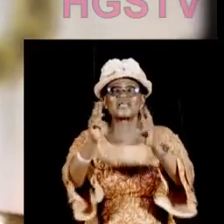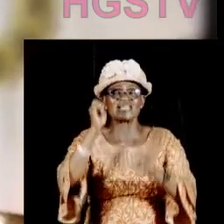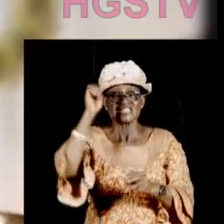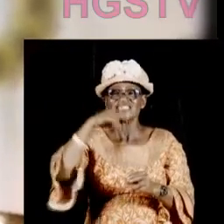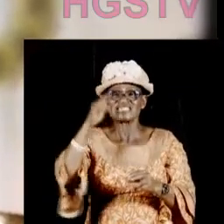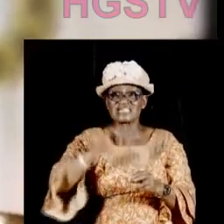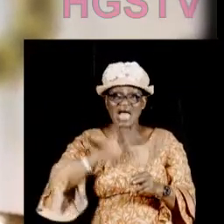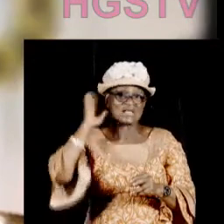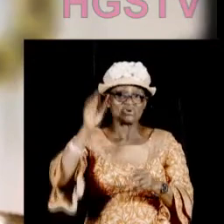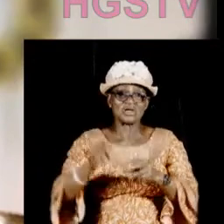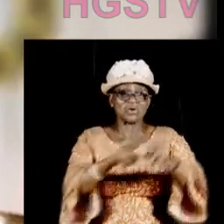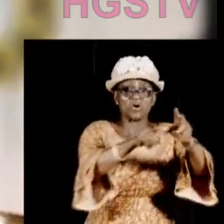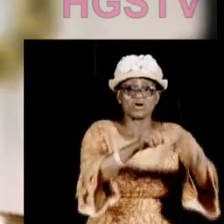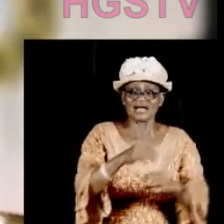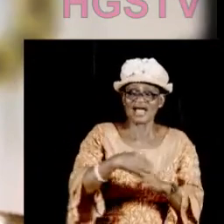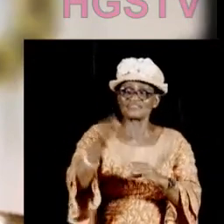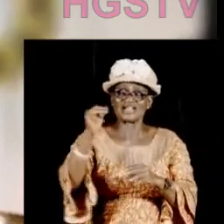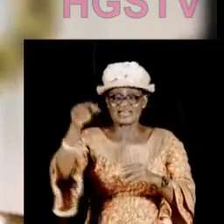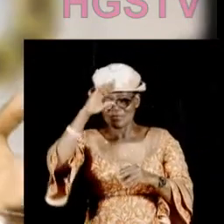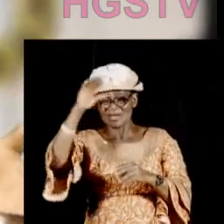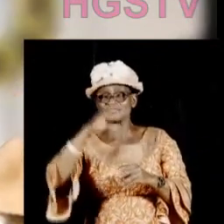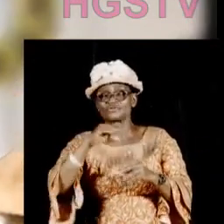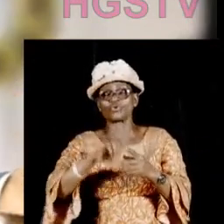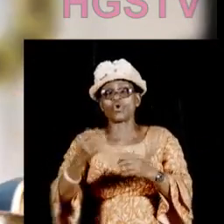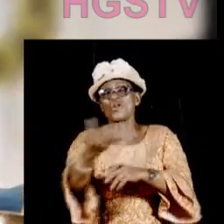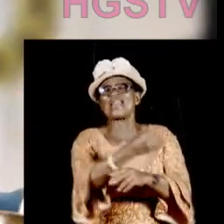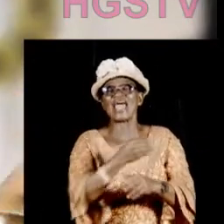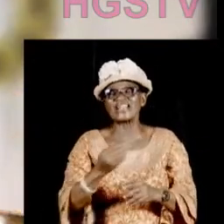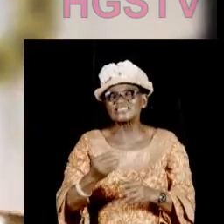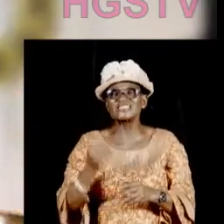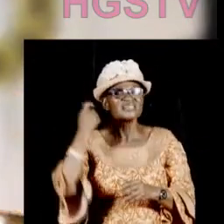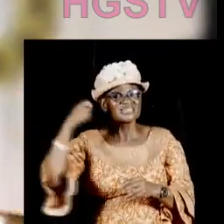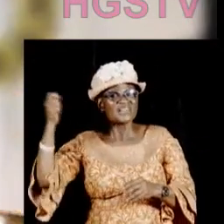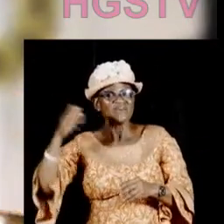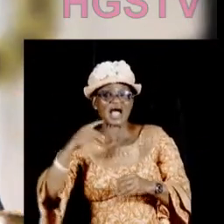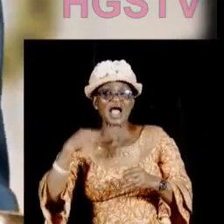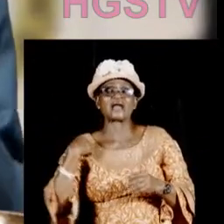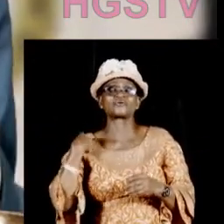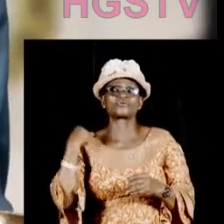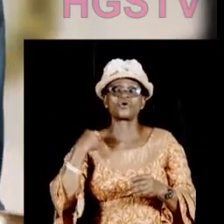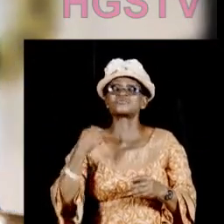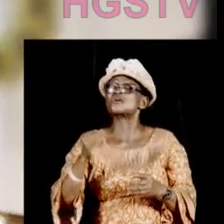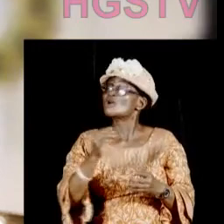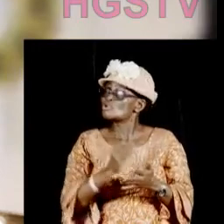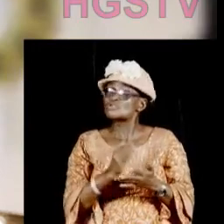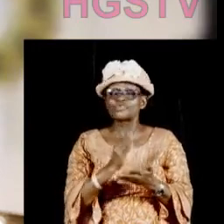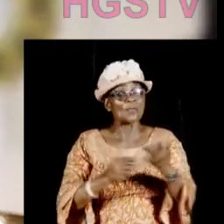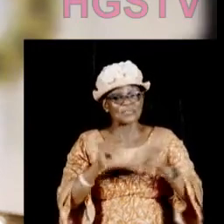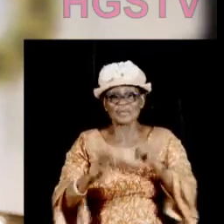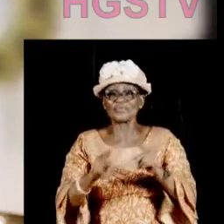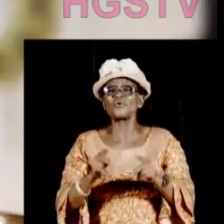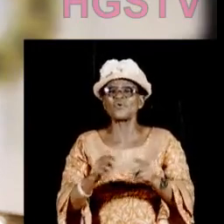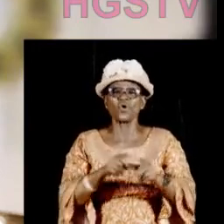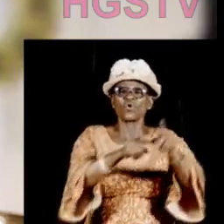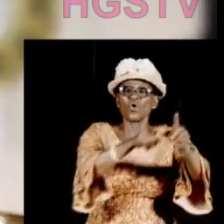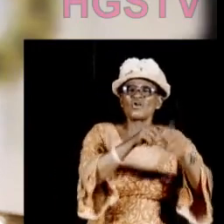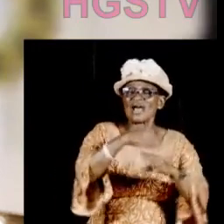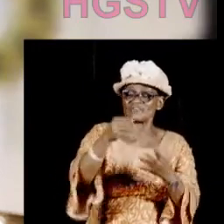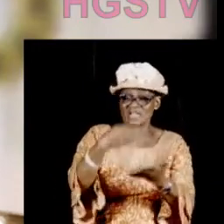to collect silver and garment. The same thing people are doing today. They run after money and mortgage their